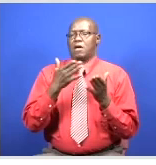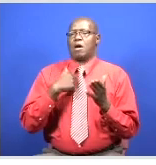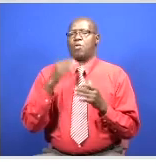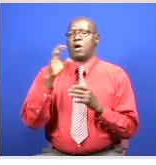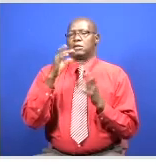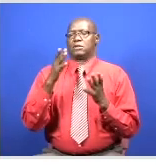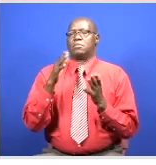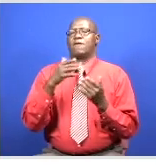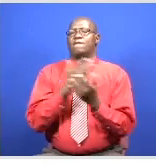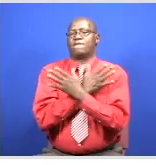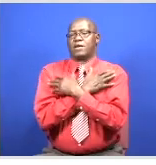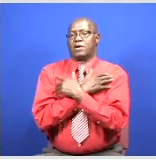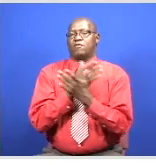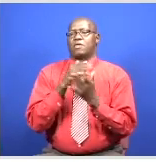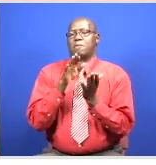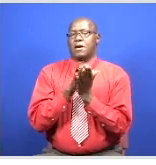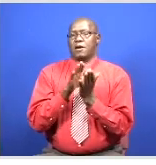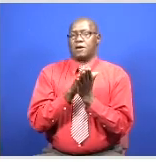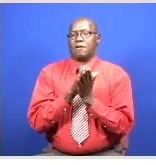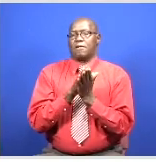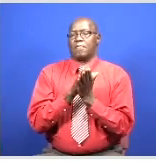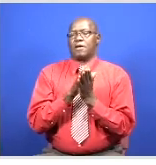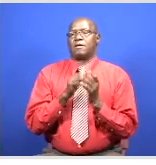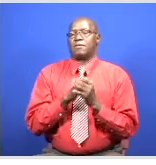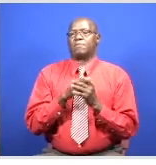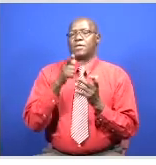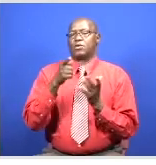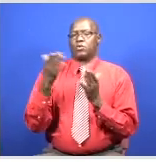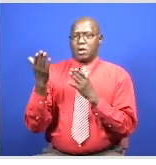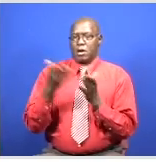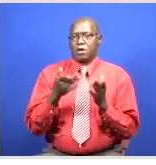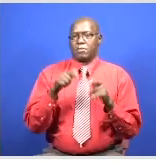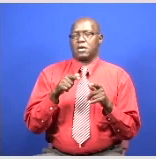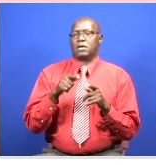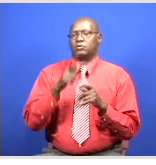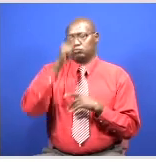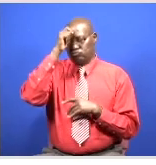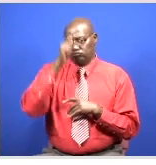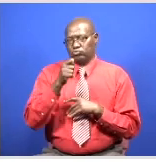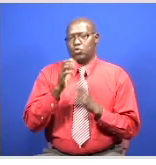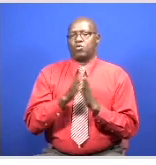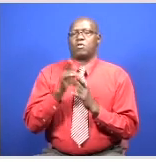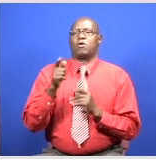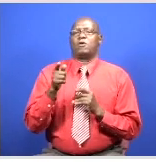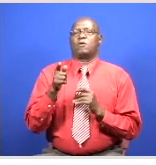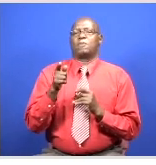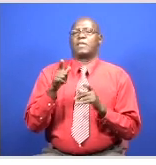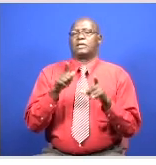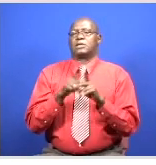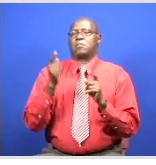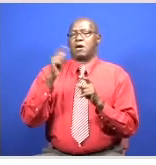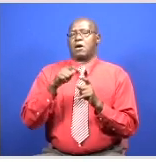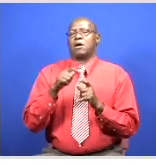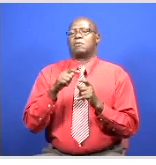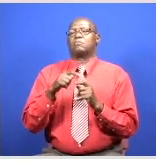of the bank, and for her prize, we had come here to show solidarity with her and also to come and play with the